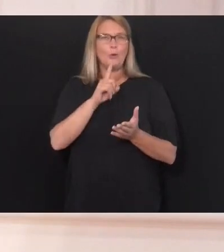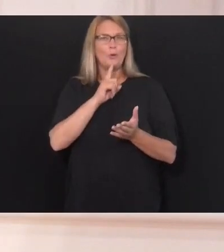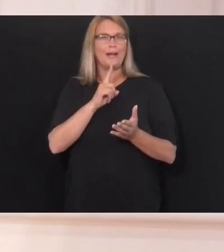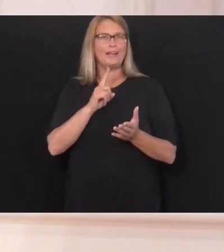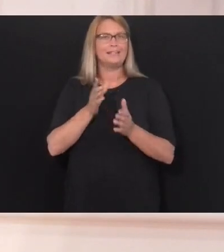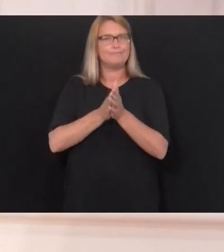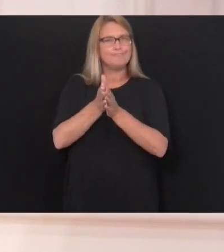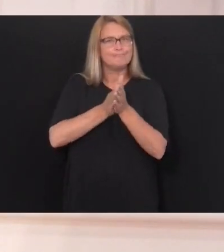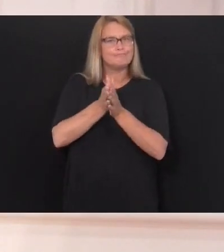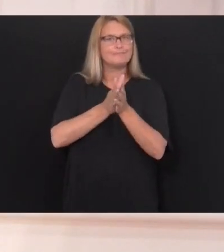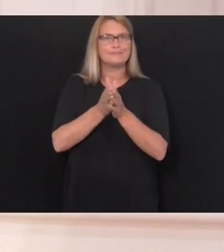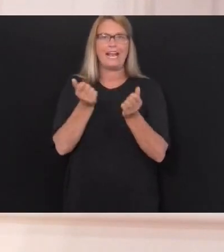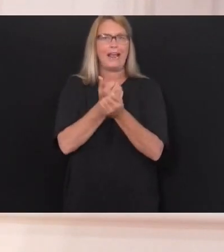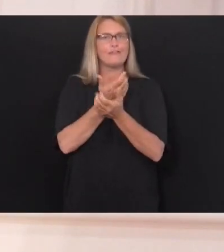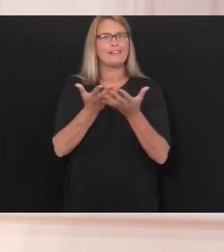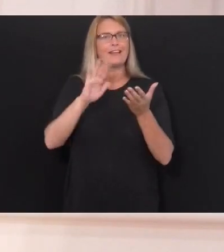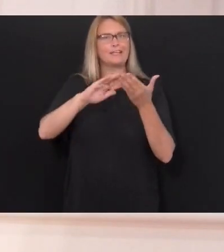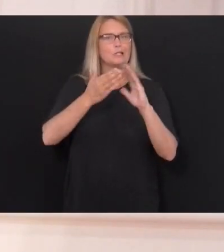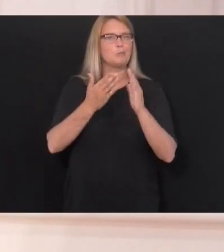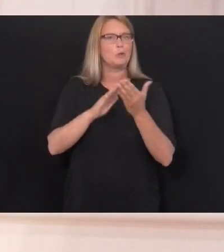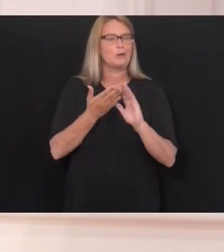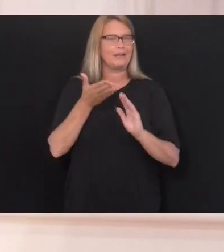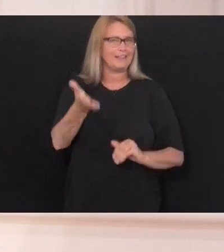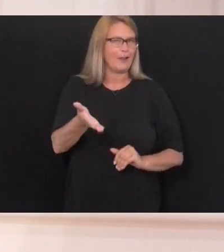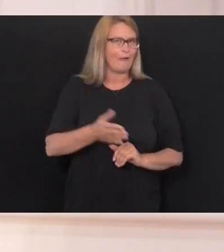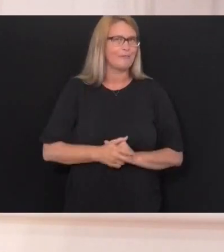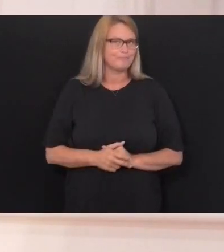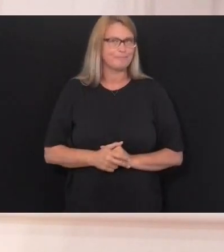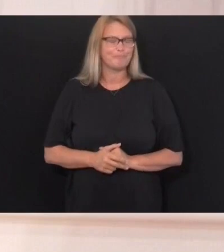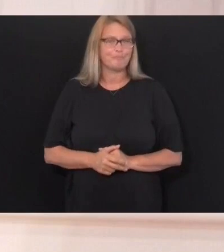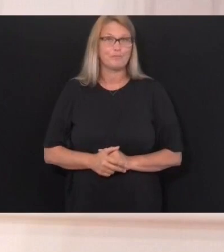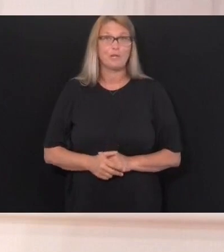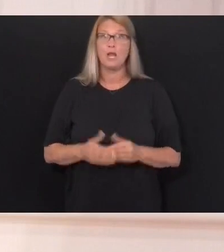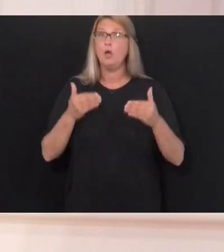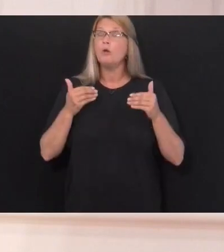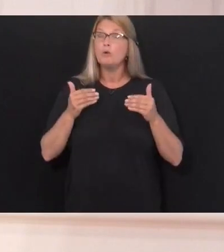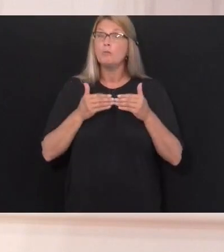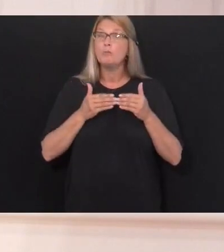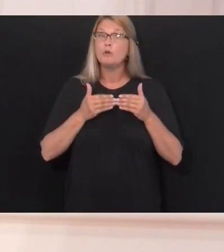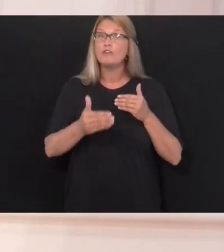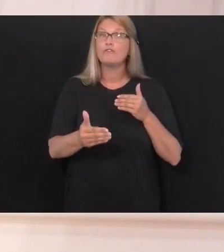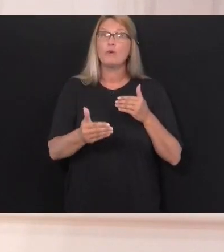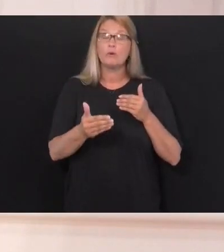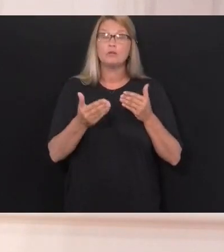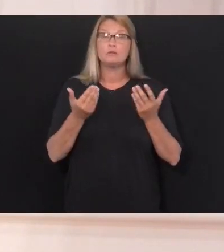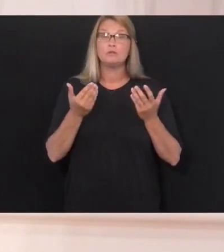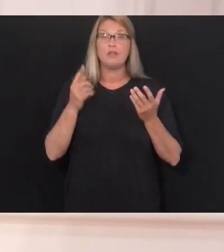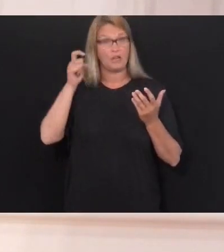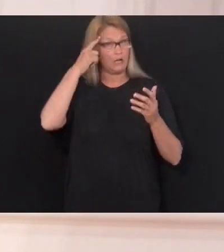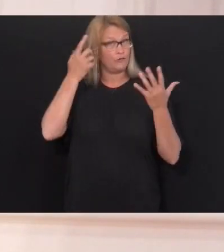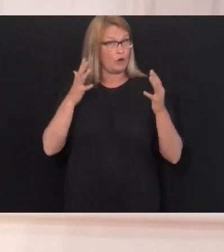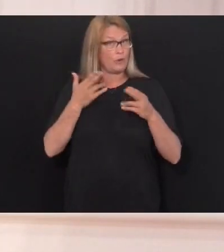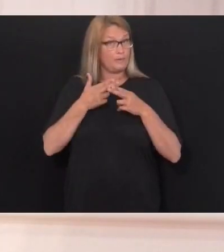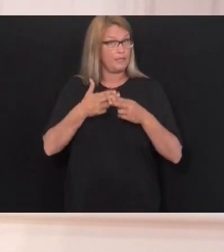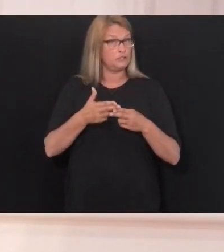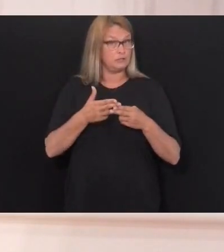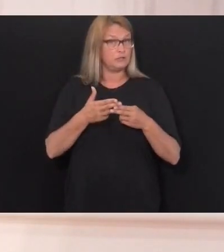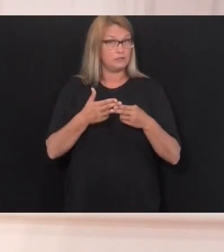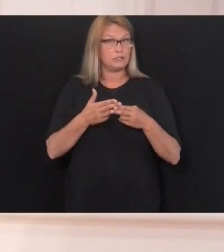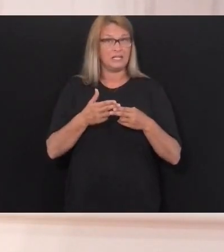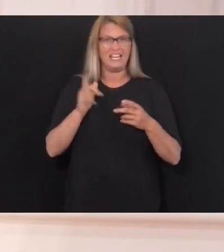absolutely want our kids back in school. We want to do it in a way that is absolutely where we know that